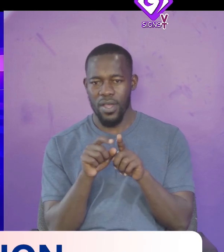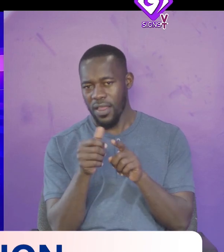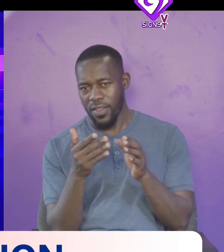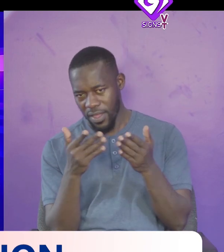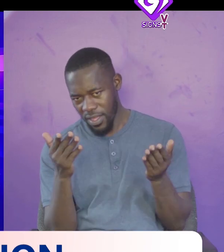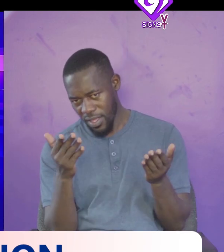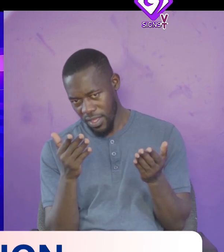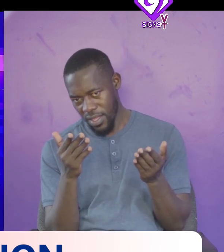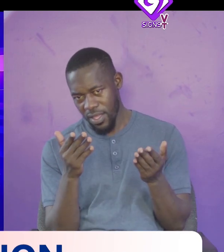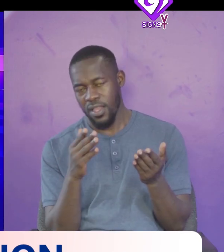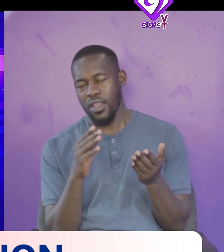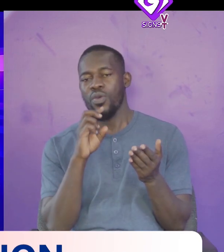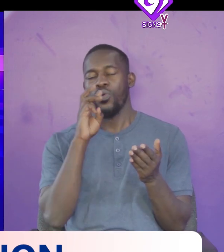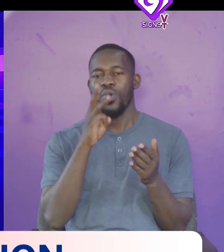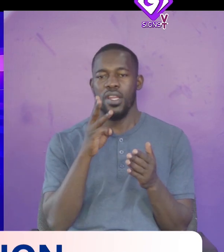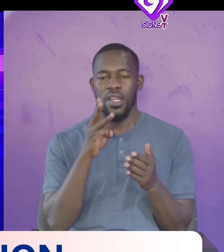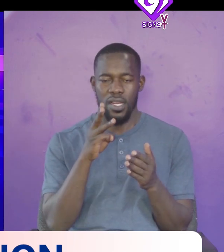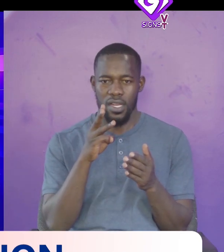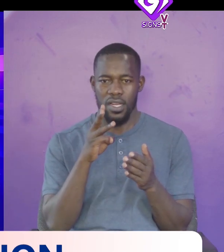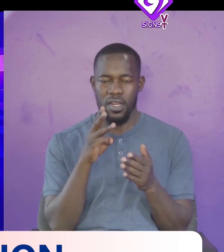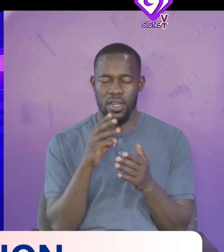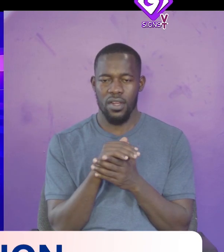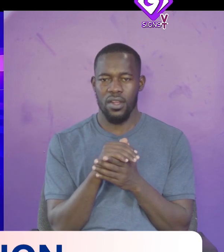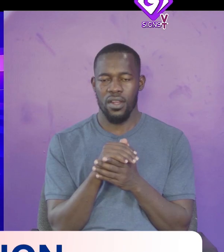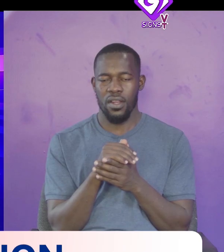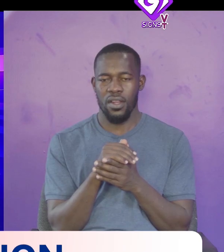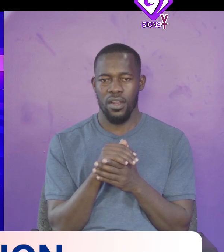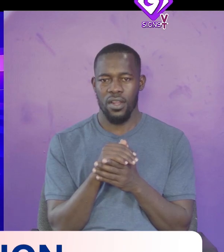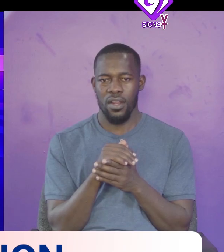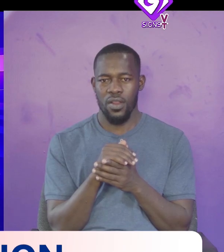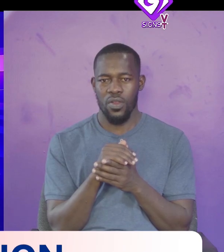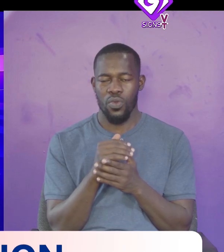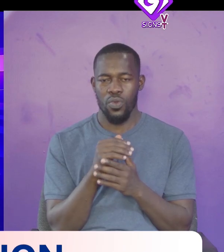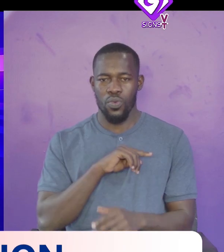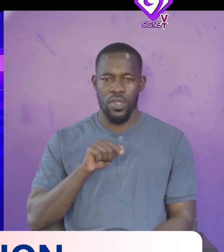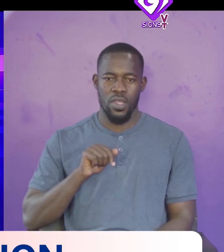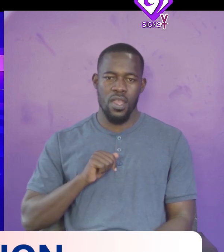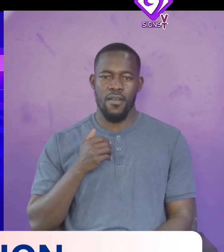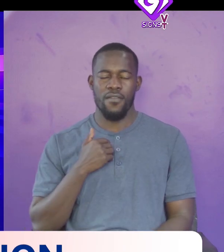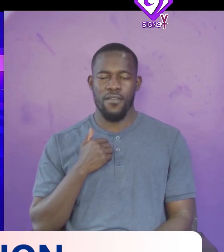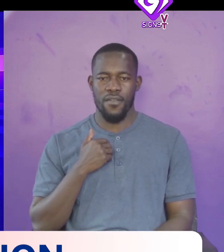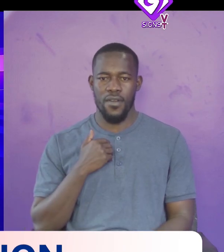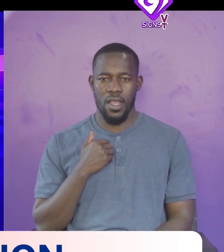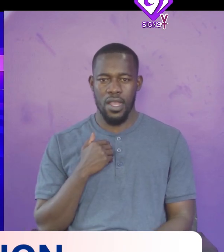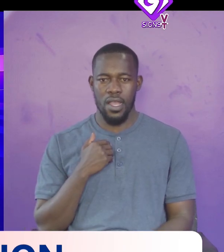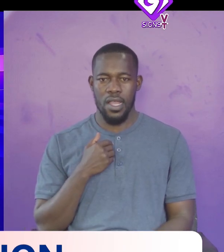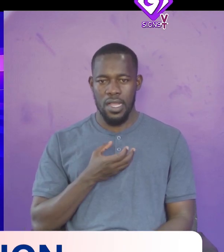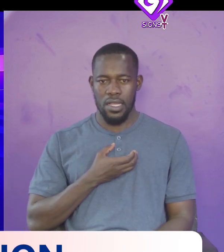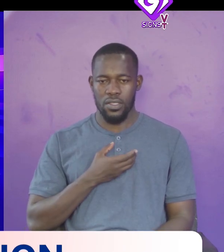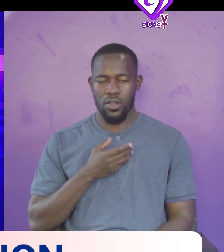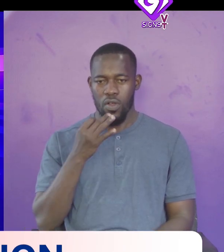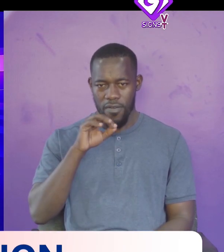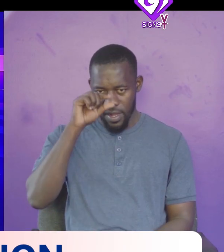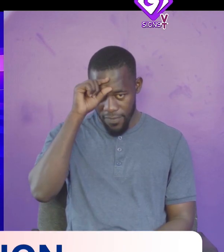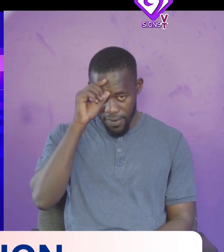We are going to call the COG, it's called the the Council of Governors. Right. We are going to turn